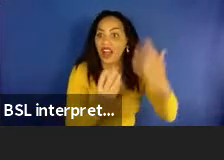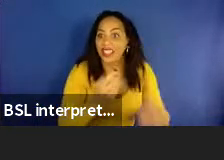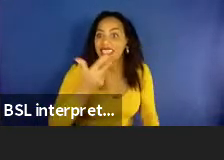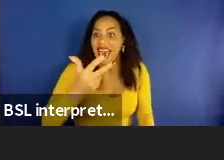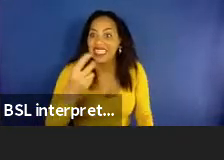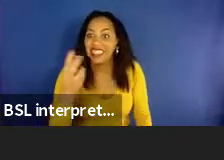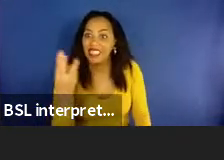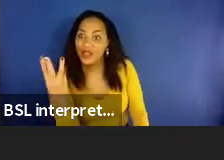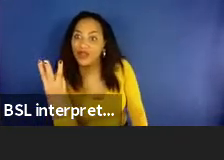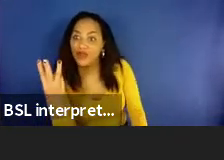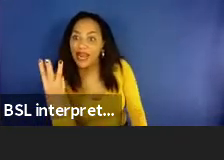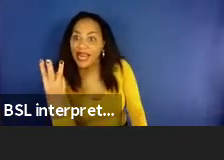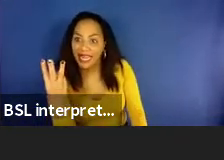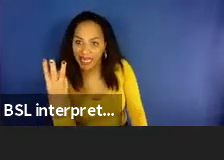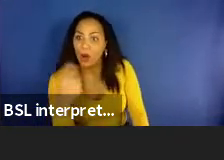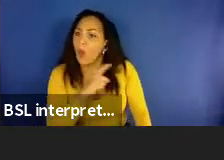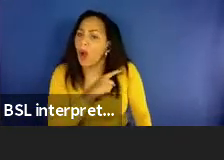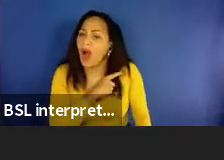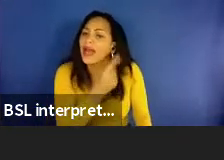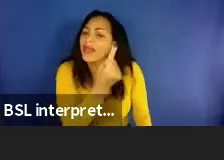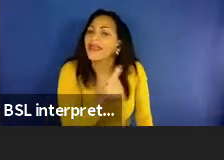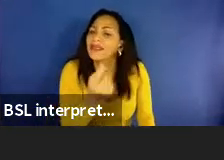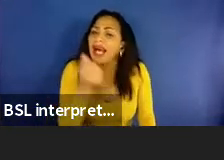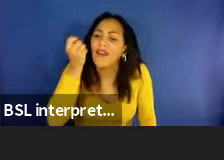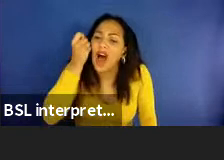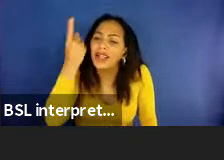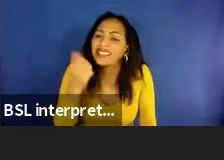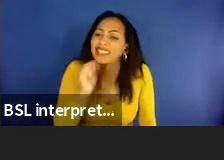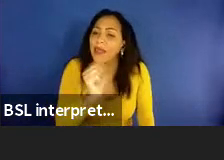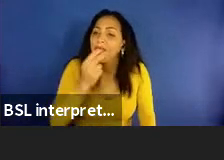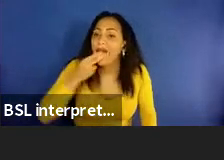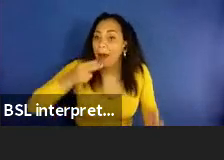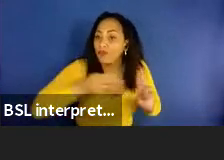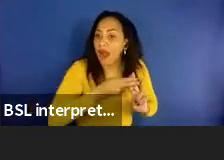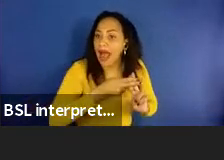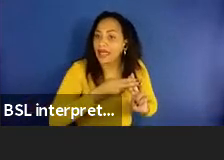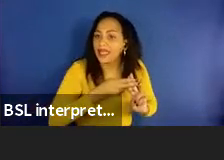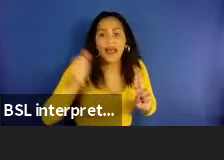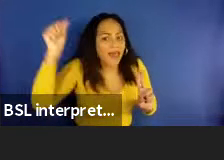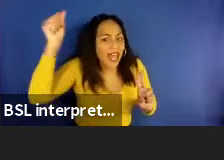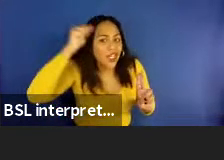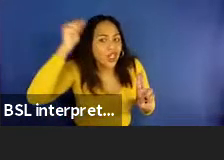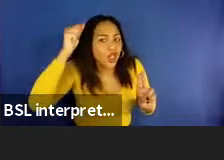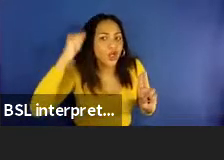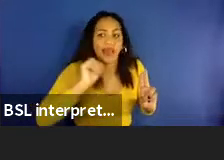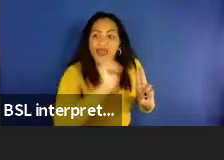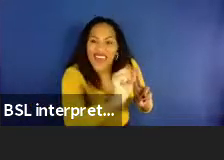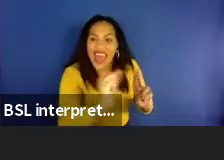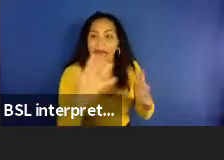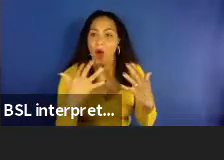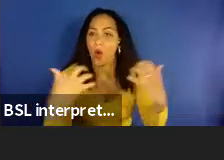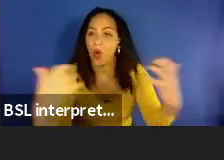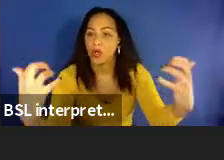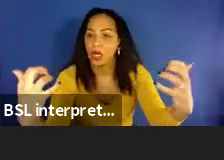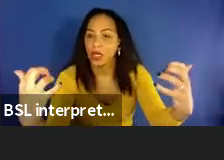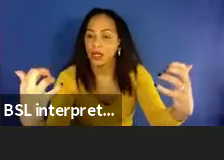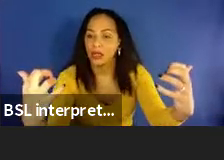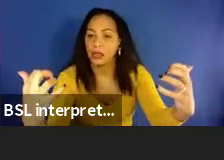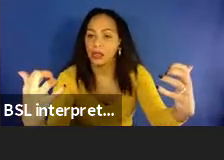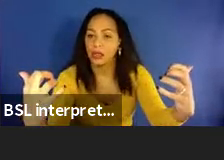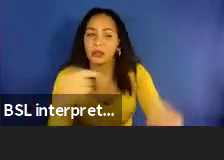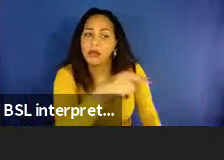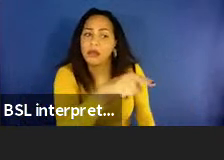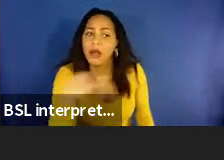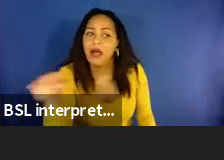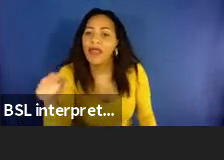understand their brand and who their brand appealed to, understand the problems that their audience were having